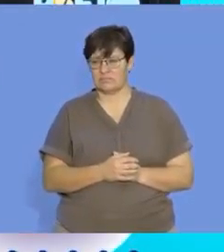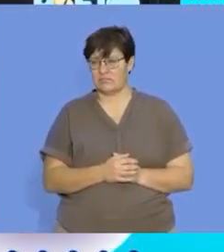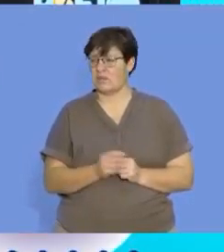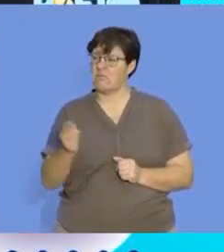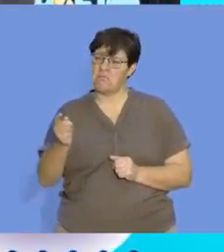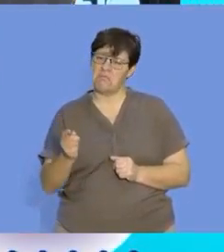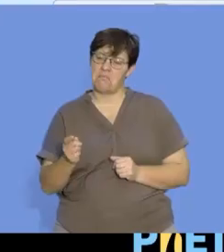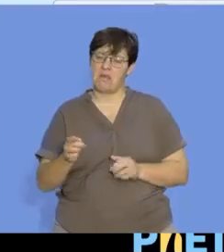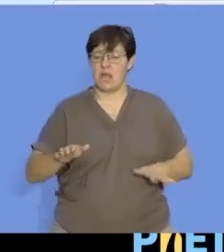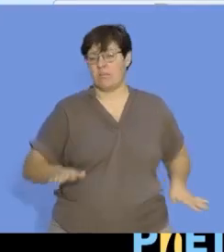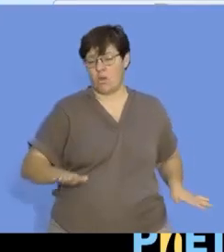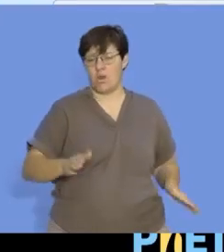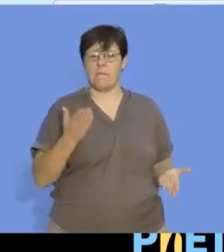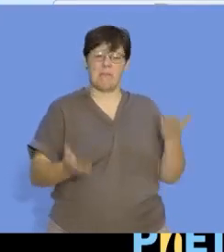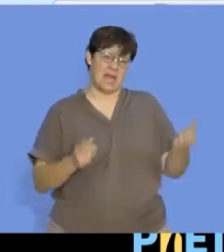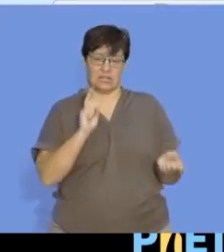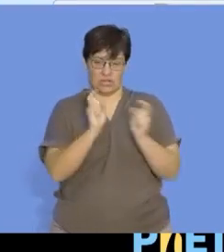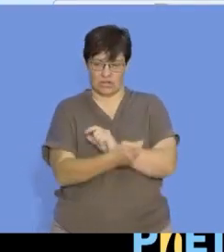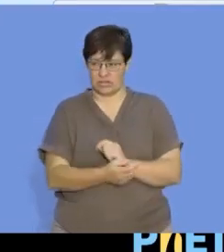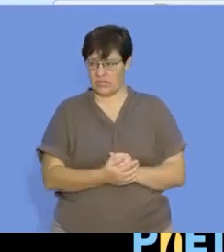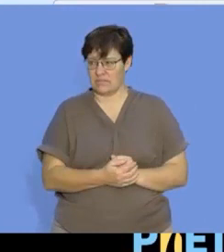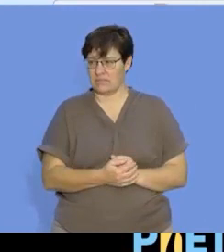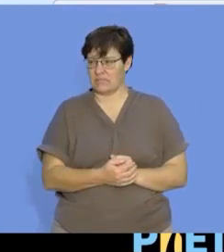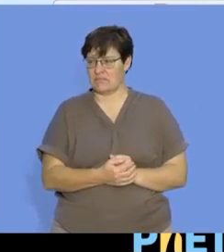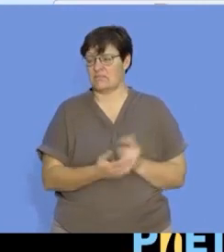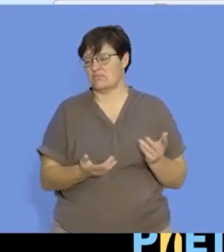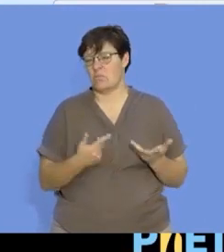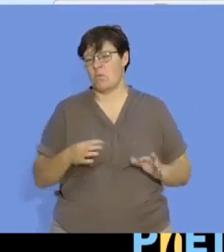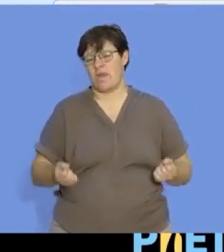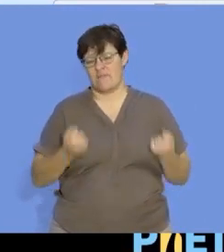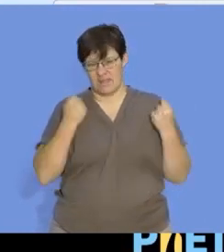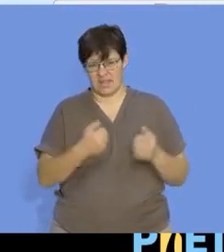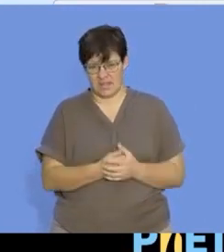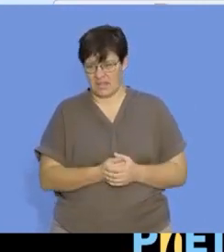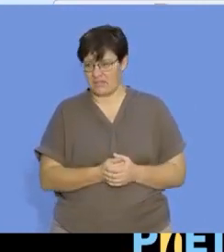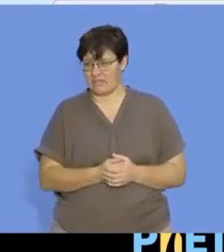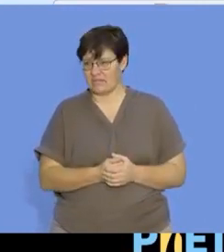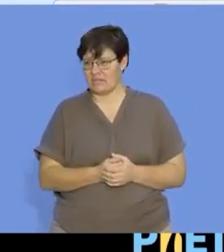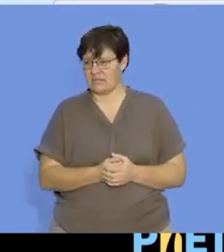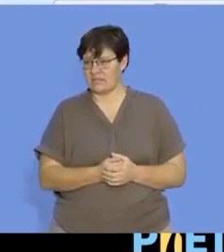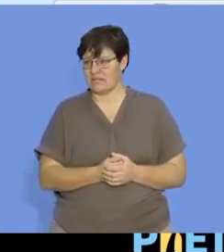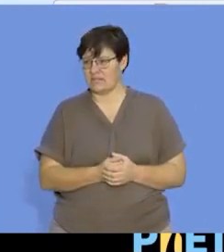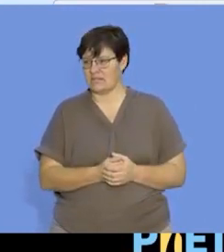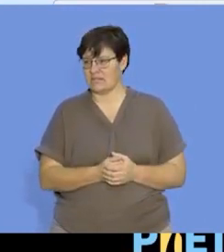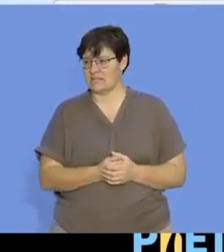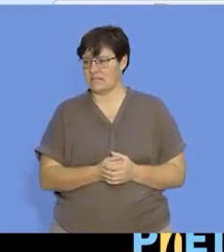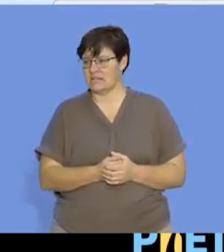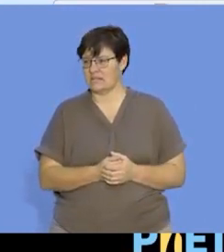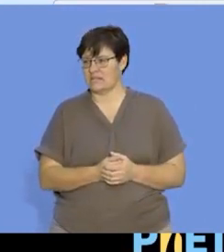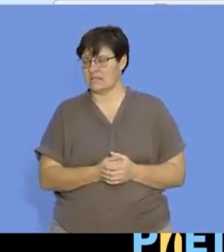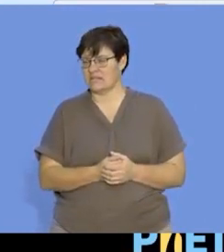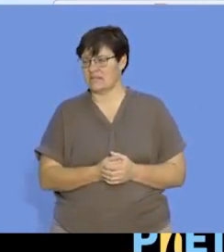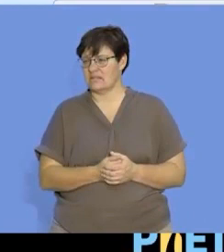skateboarder. Let's make it a little bigger. Okay, maybe not that big.